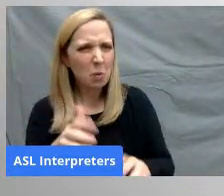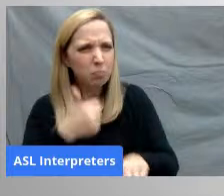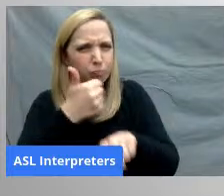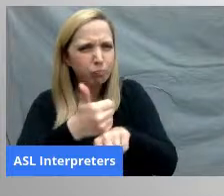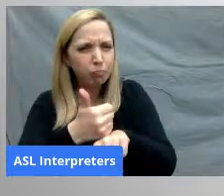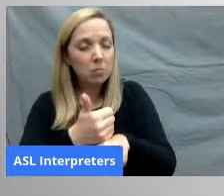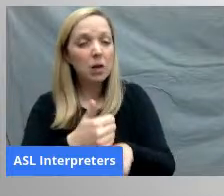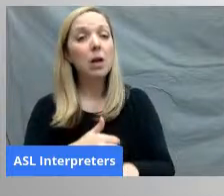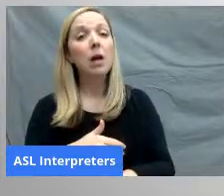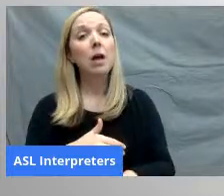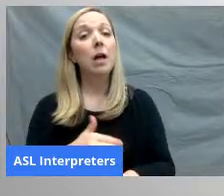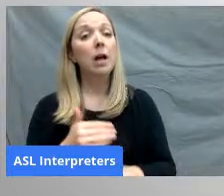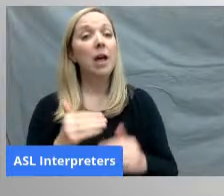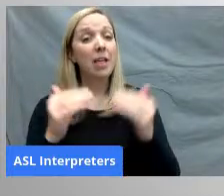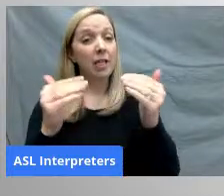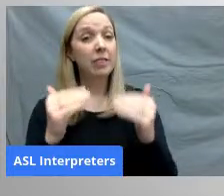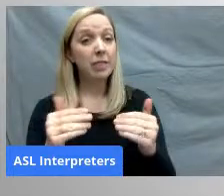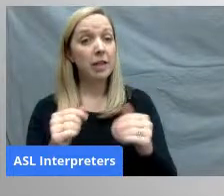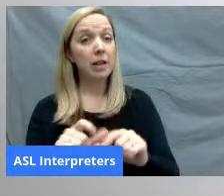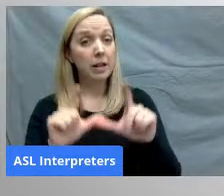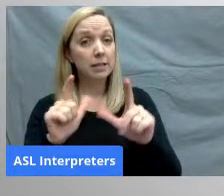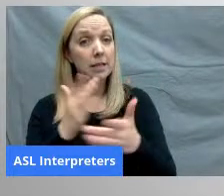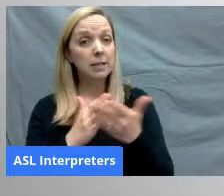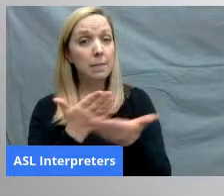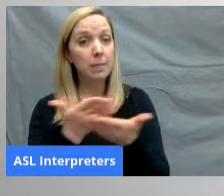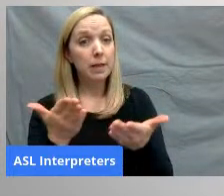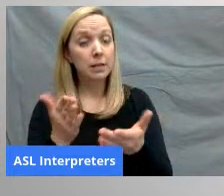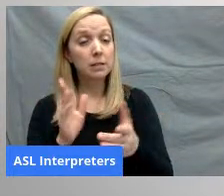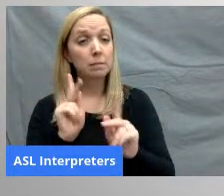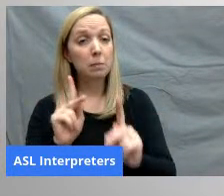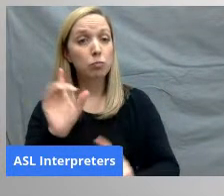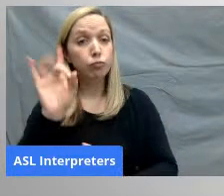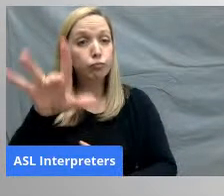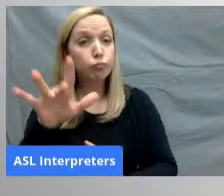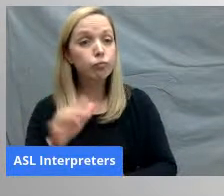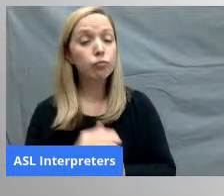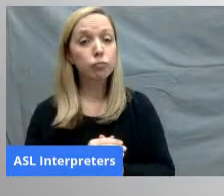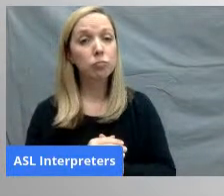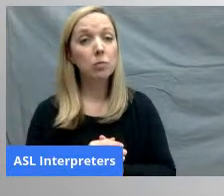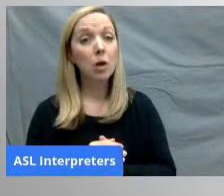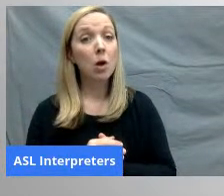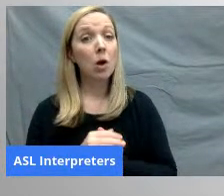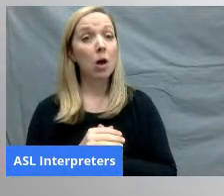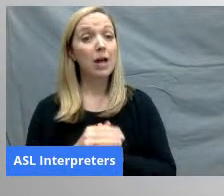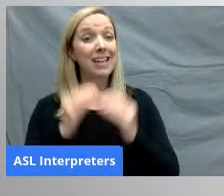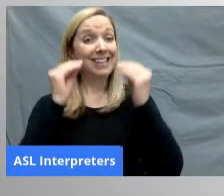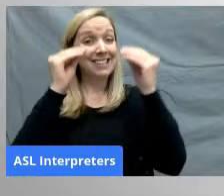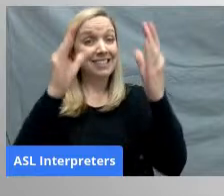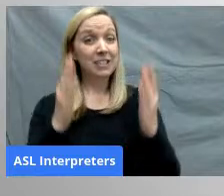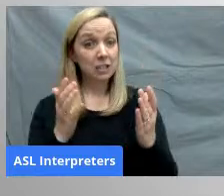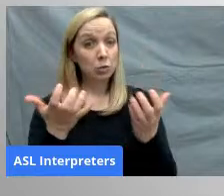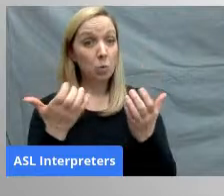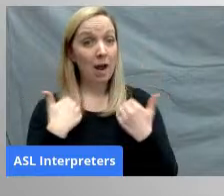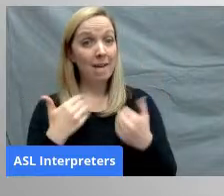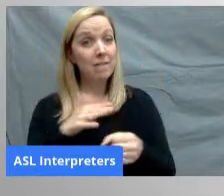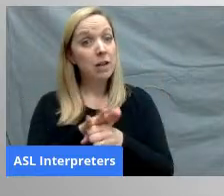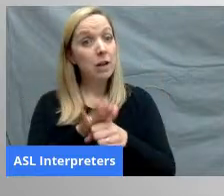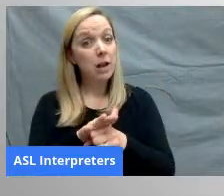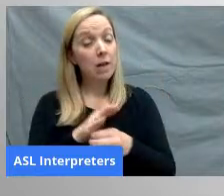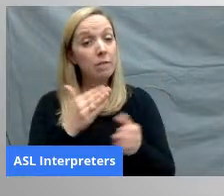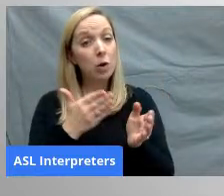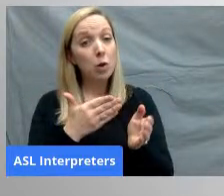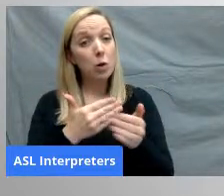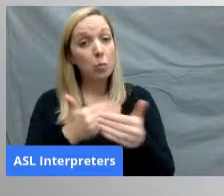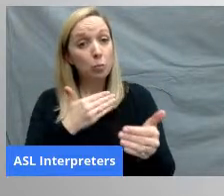slide that they gave in their input was wanting us to ensure from our teachers that there were enough days during pre-planning that